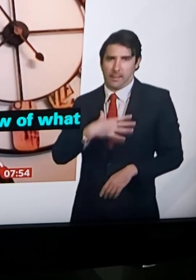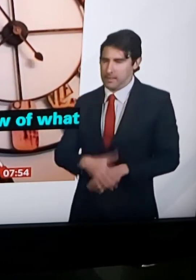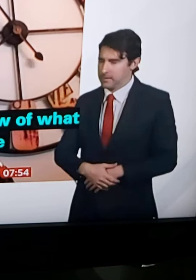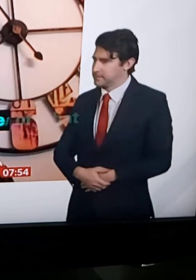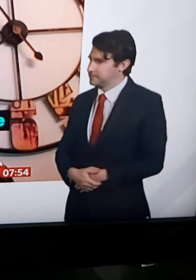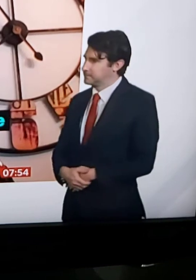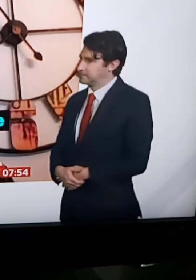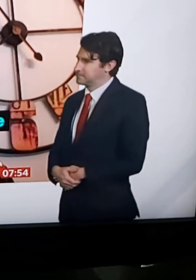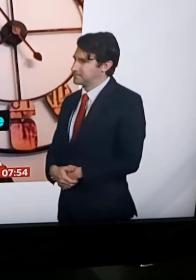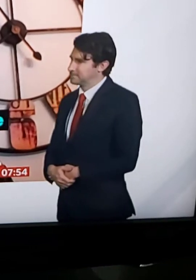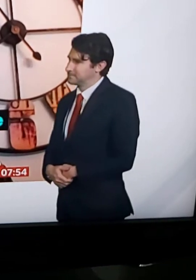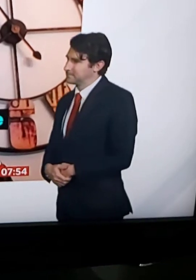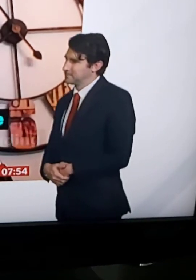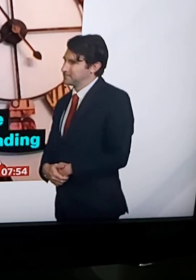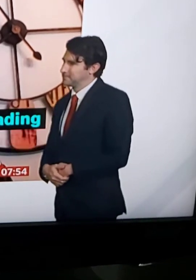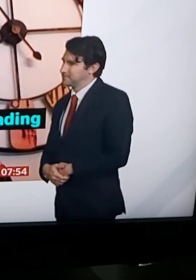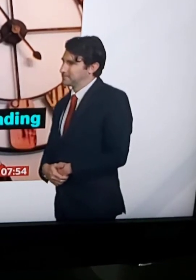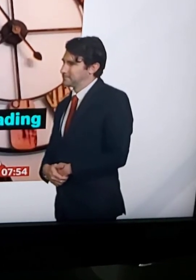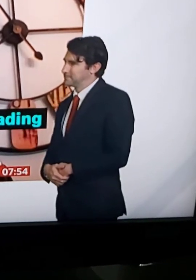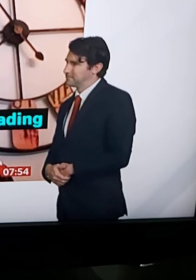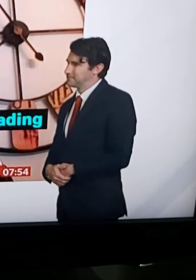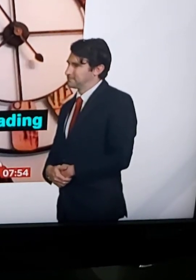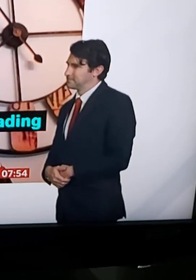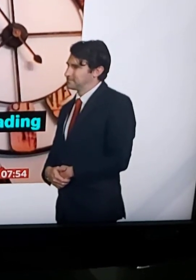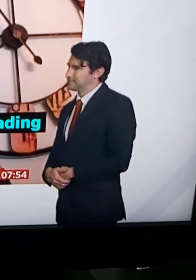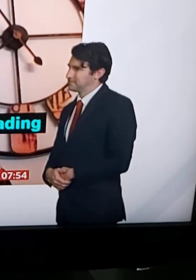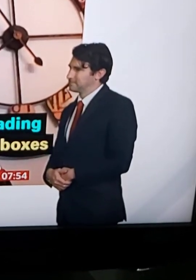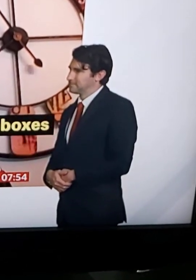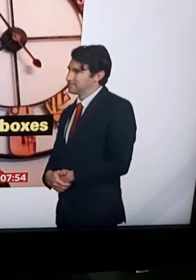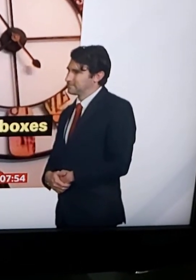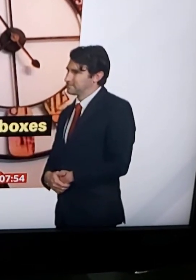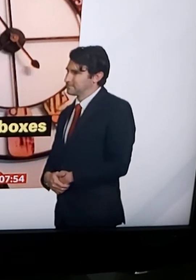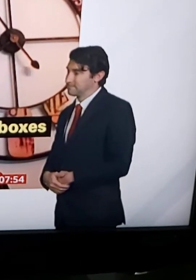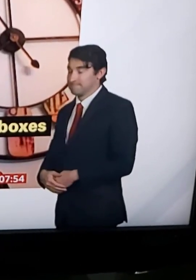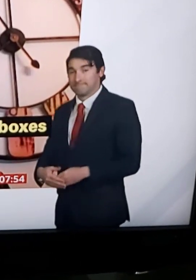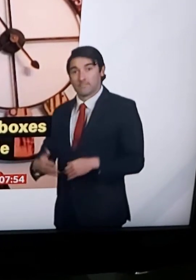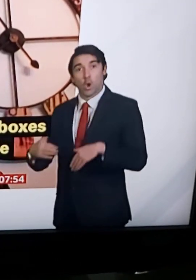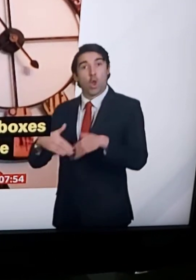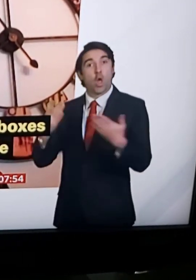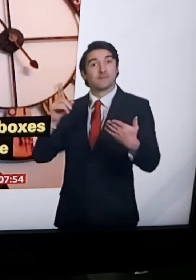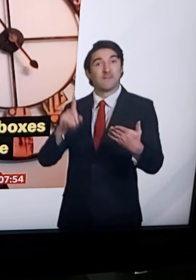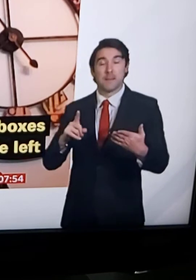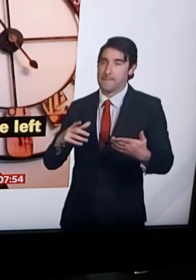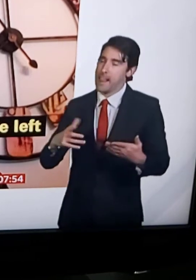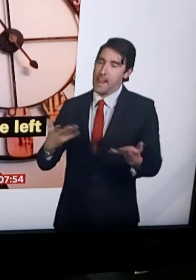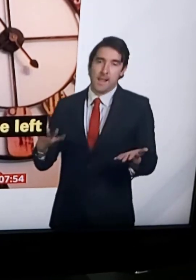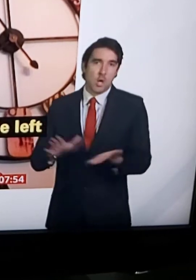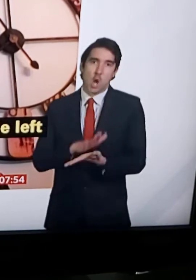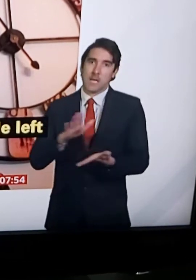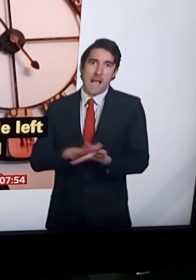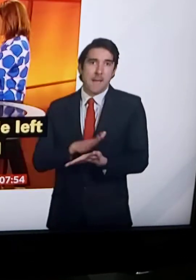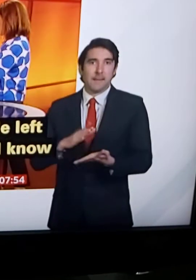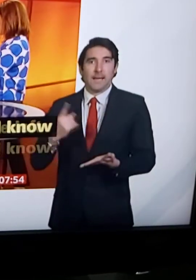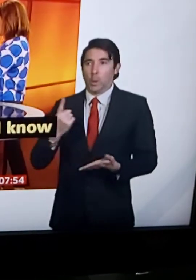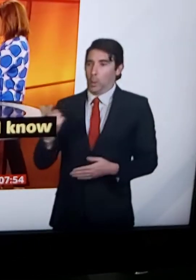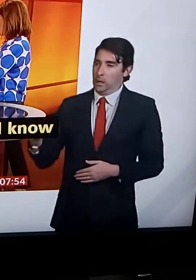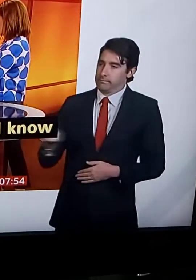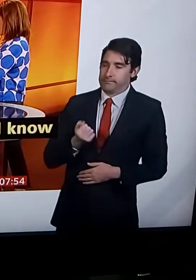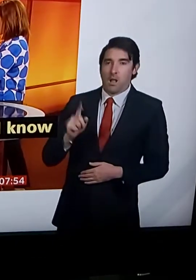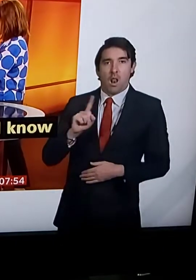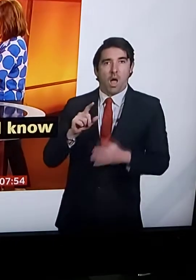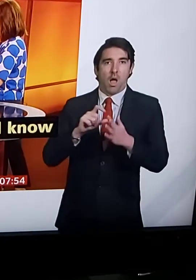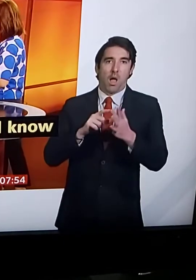period. OK, our inboxes have been filled with people who've been left out of the scheme. You'll know about them, those paid by dividends, those who